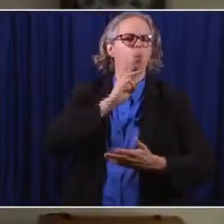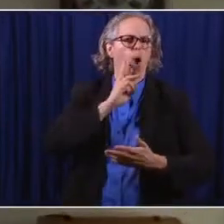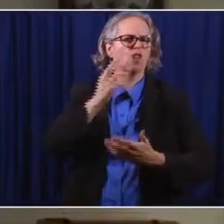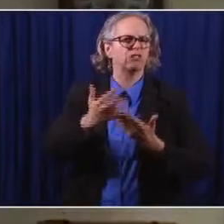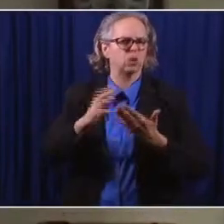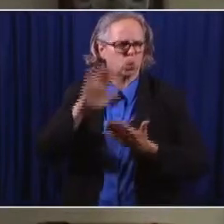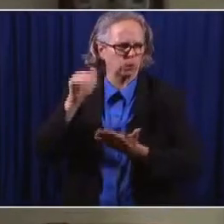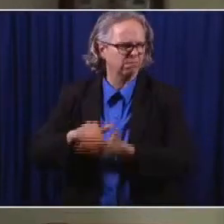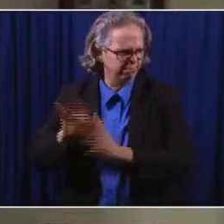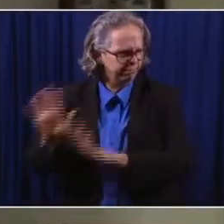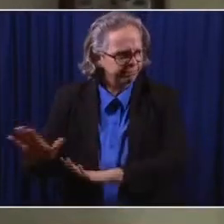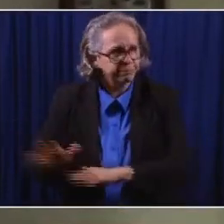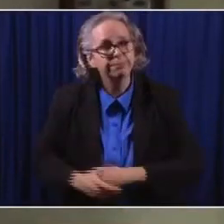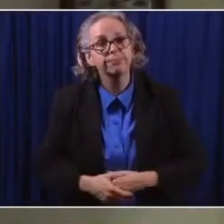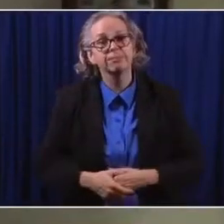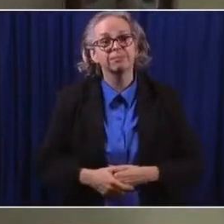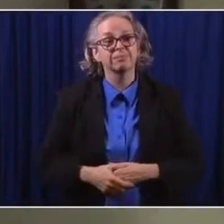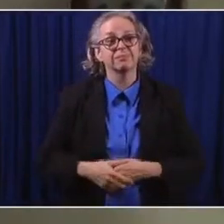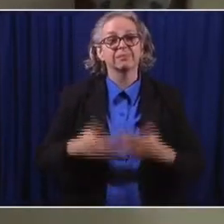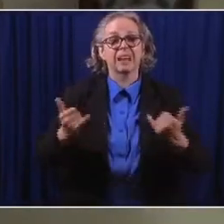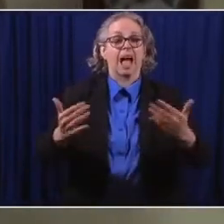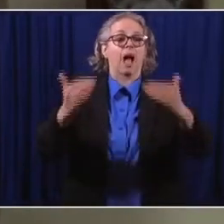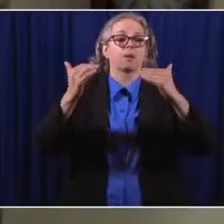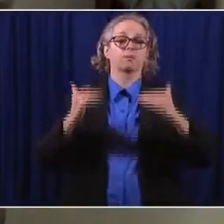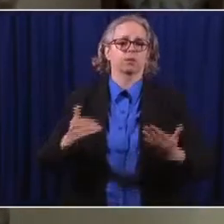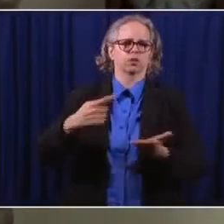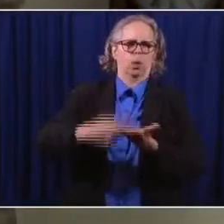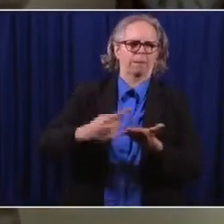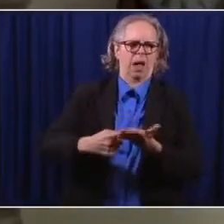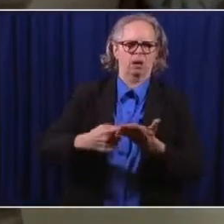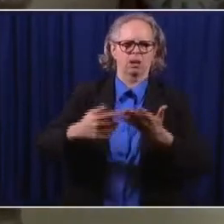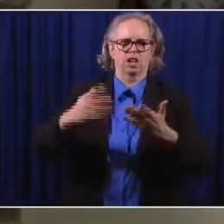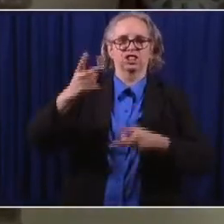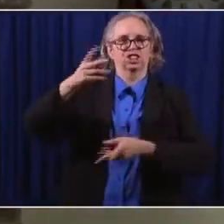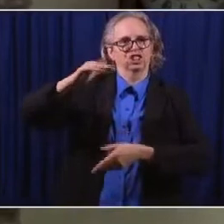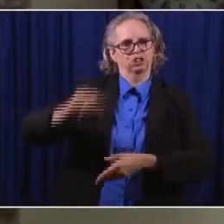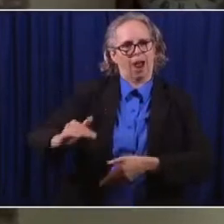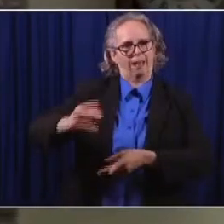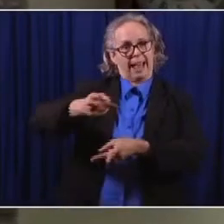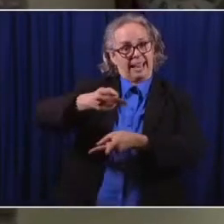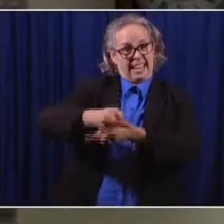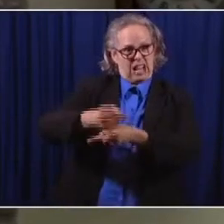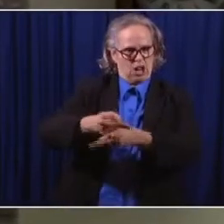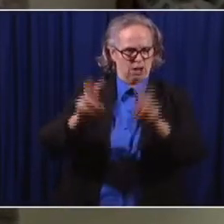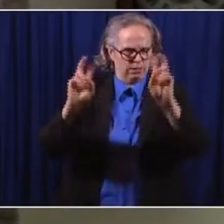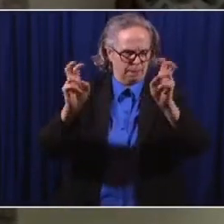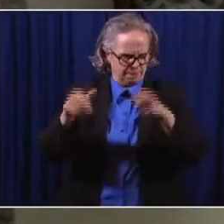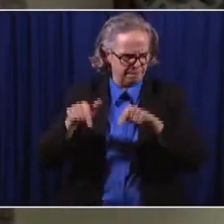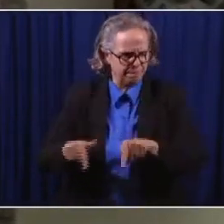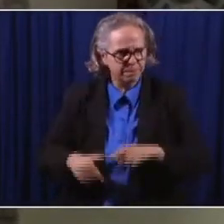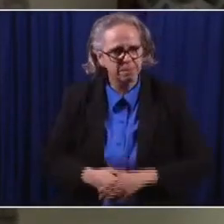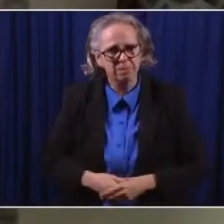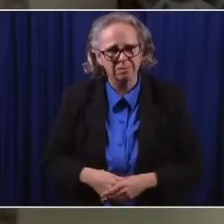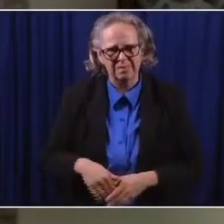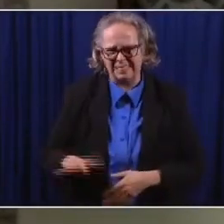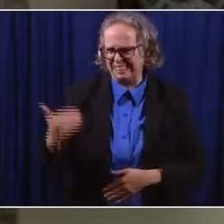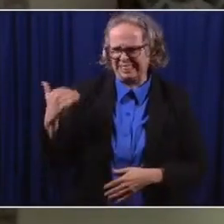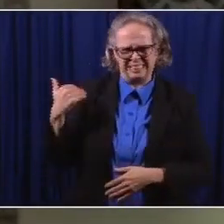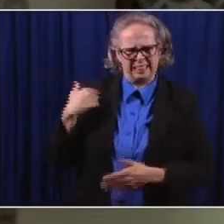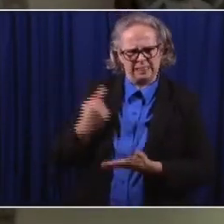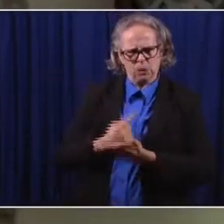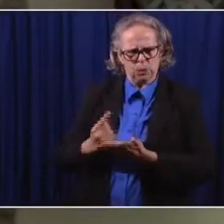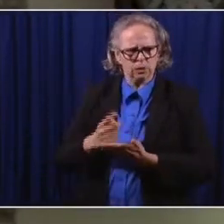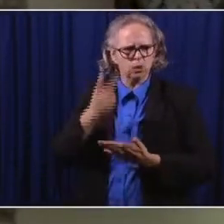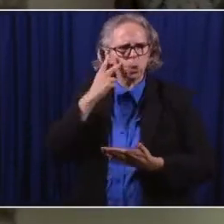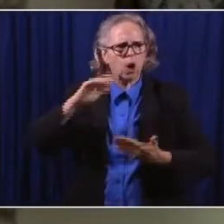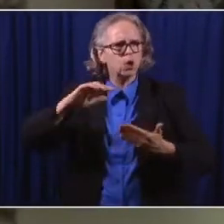this week, we saw a milestone achieved in our child care system in Ohio, and we're happy to announce this. As of